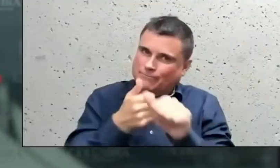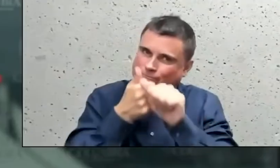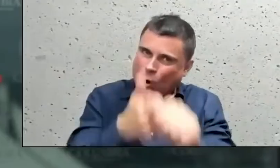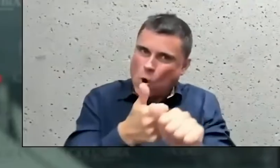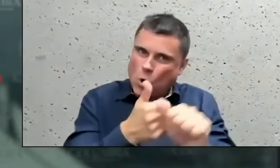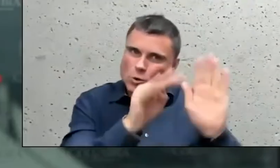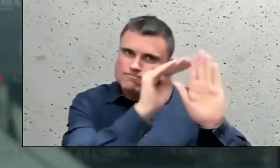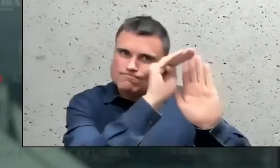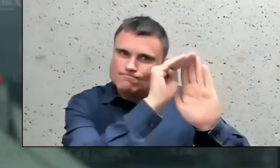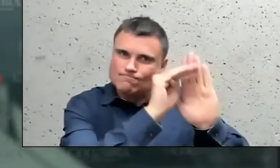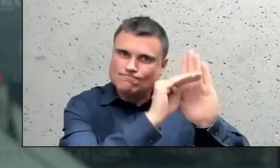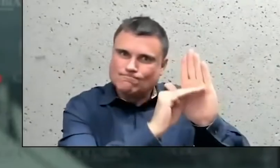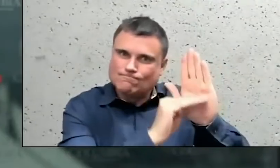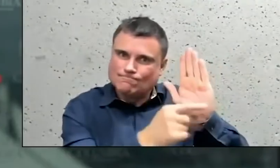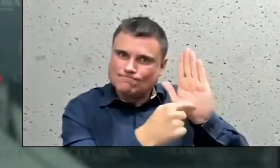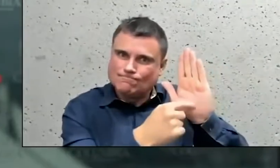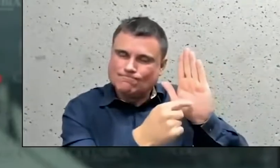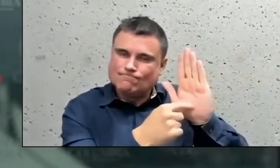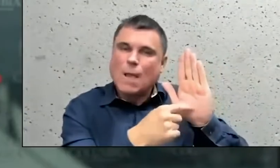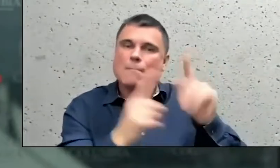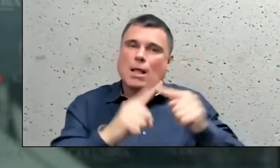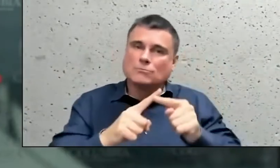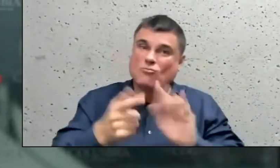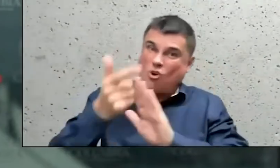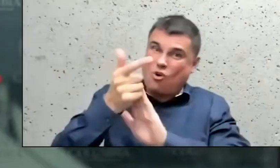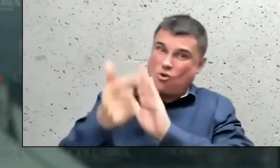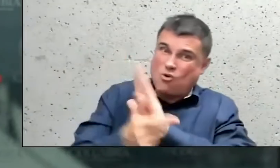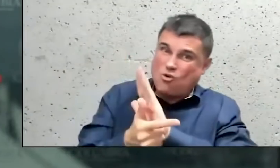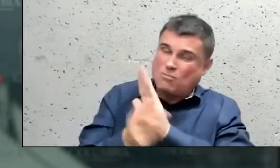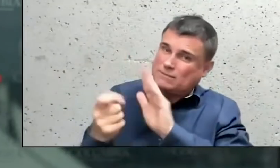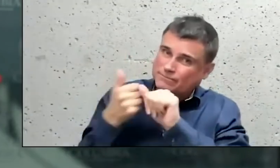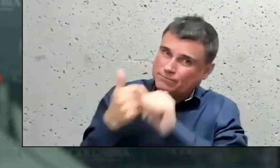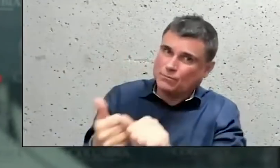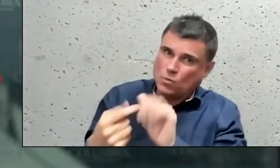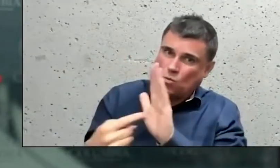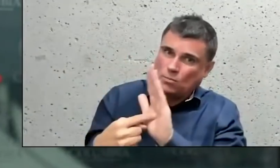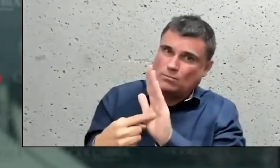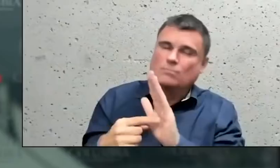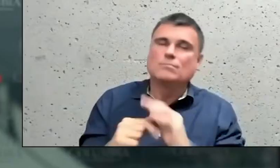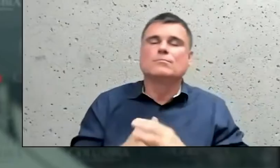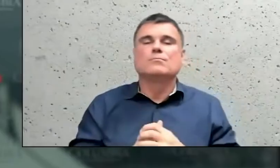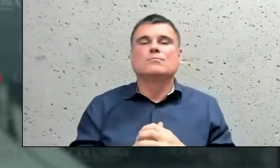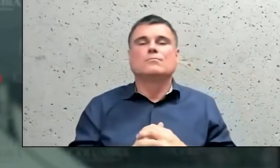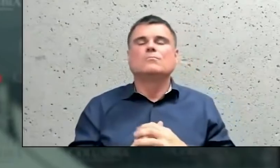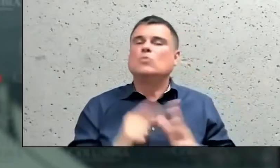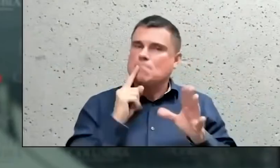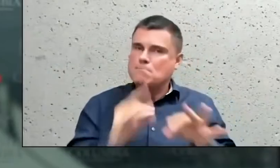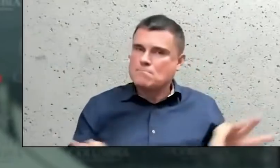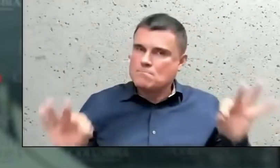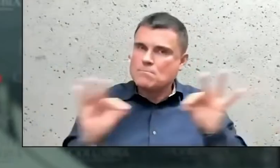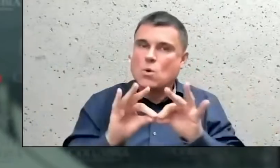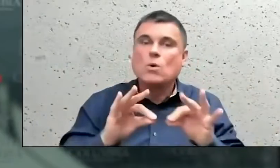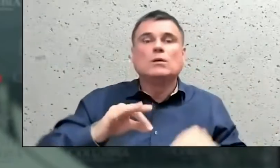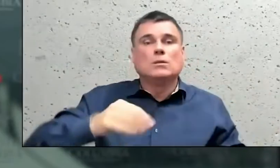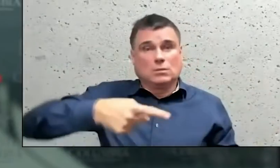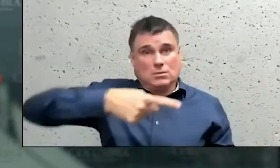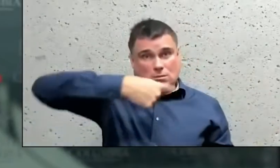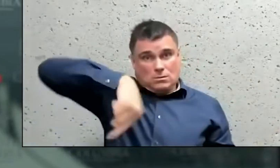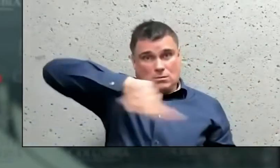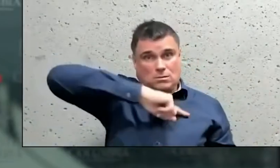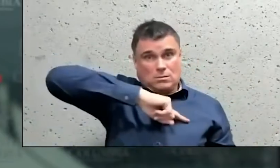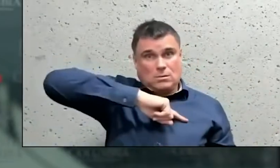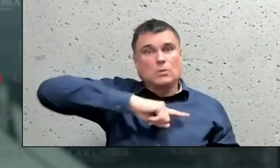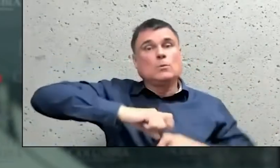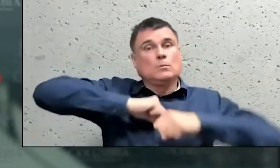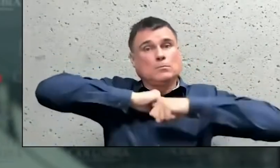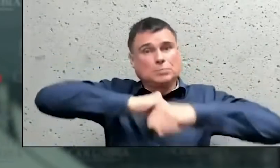law that's been set out through public health order in our province. It's important for us. It's important for people waiting for surgery. It's important for